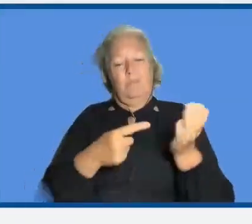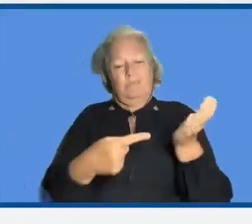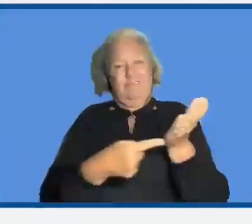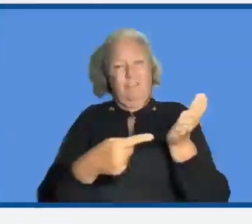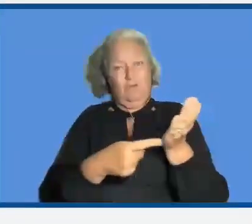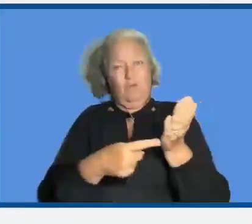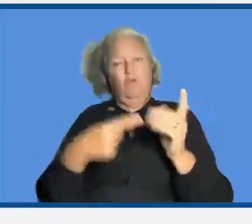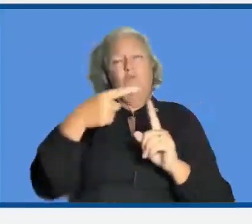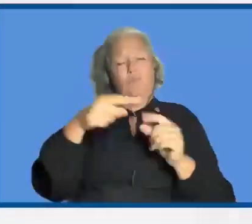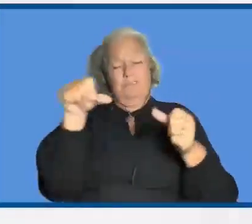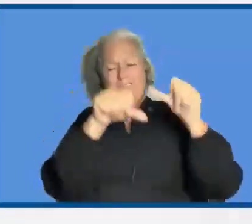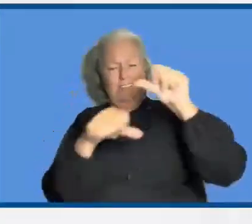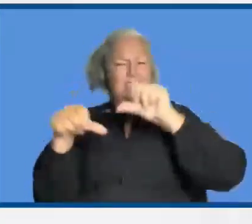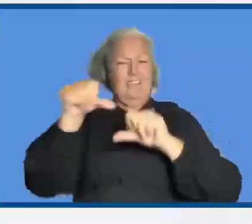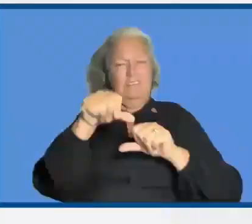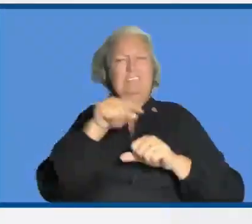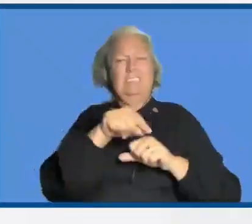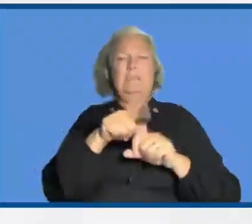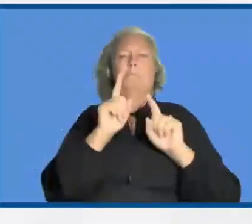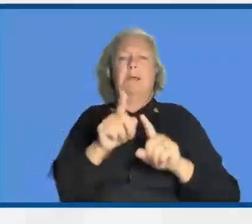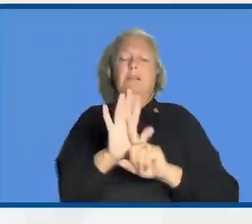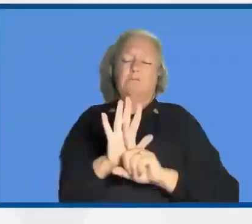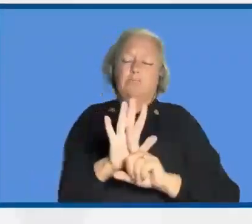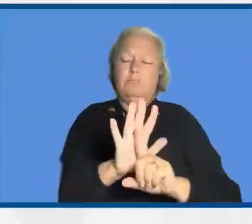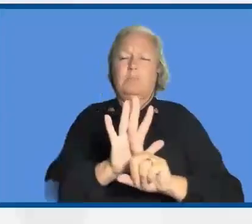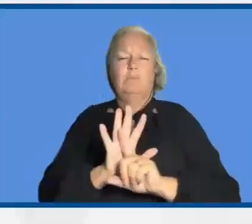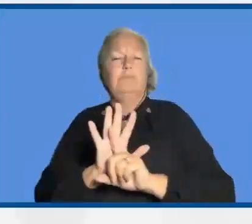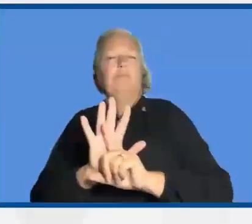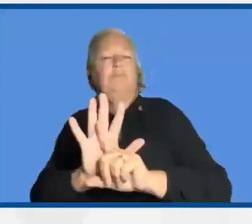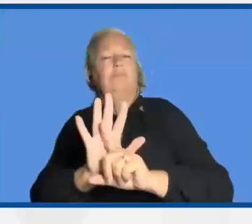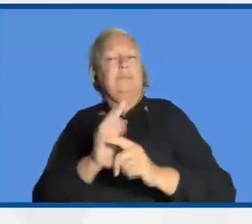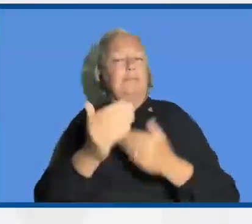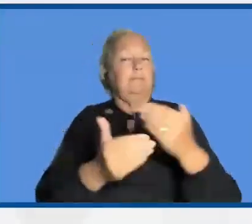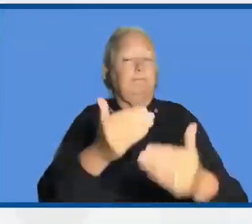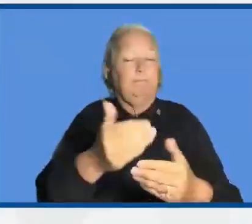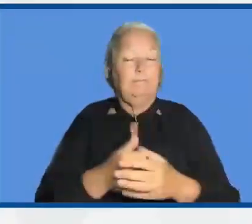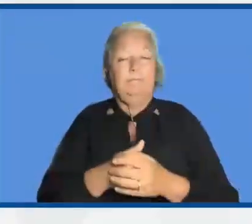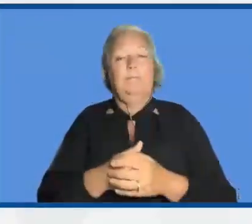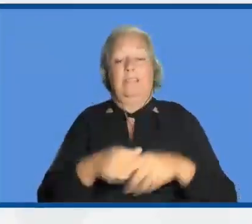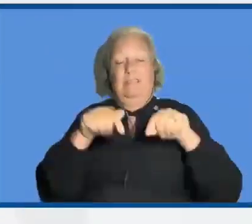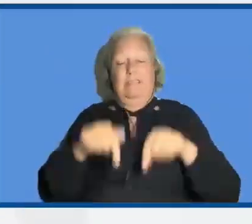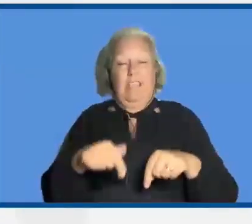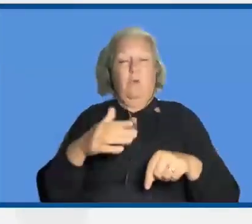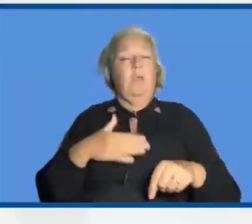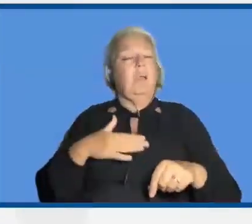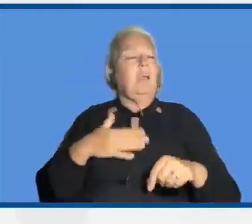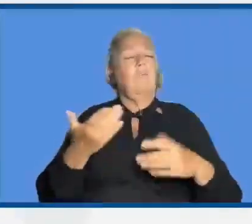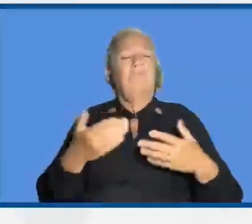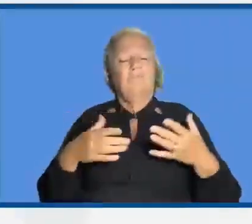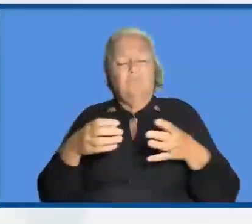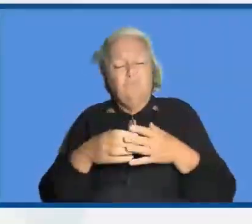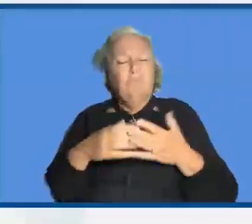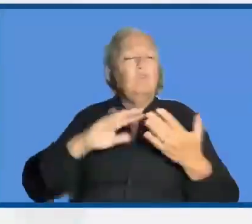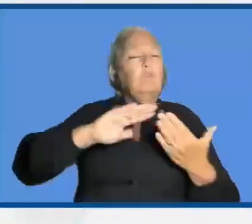one of the main drivers. In a society like ours, that is small but very well formed, we